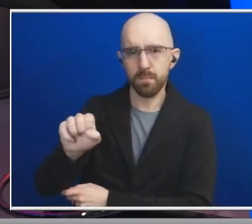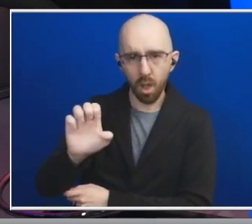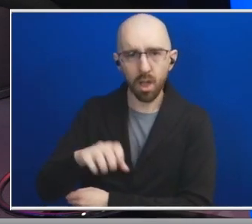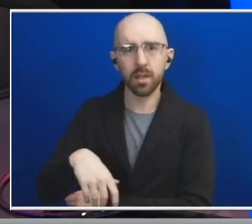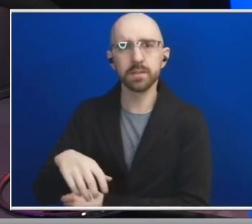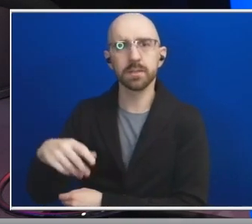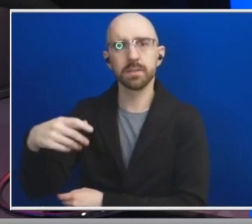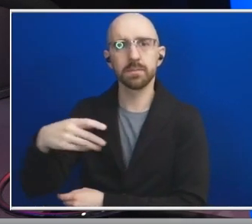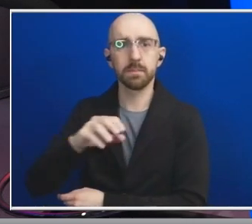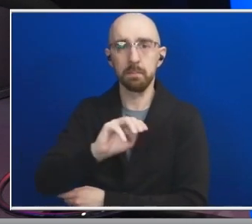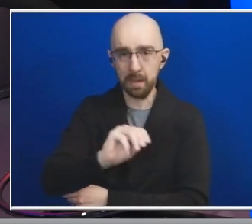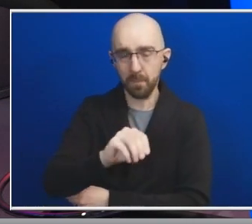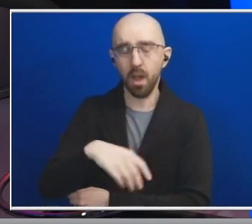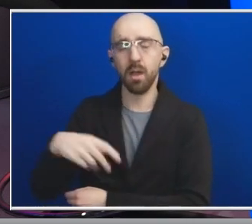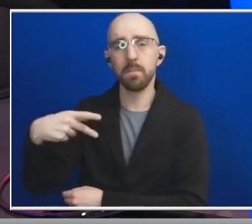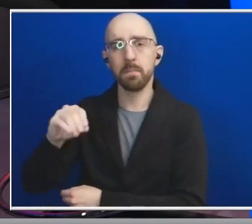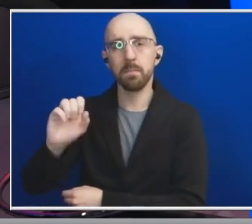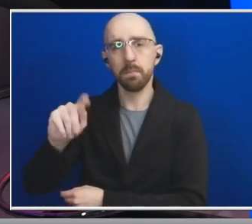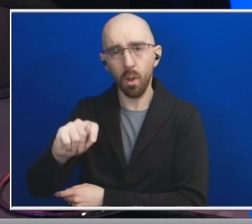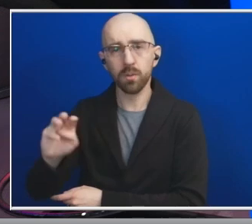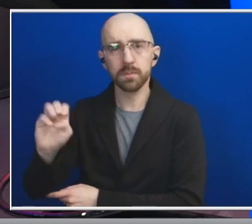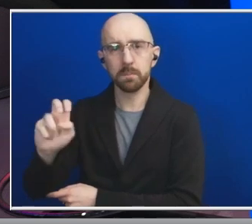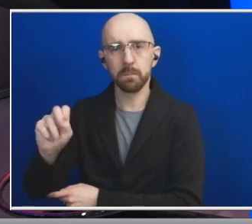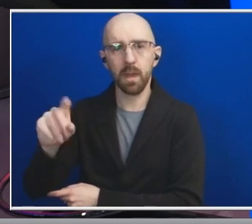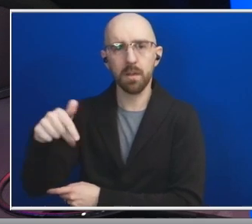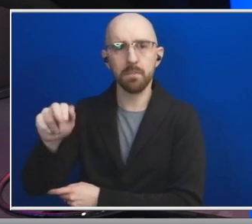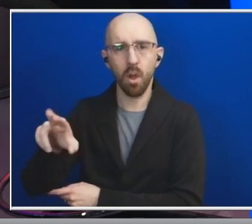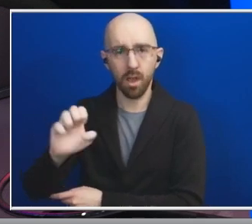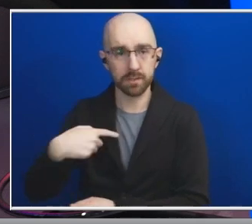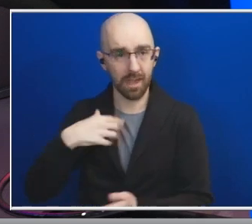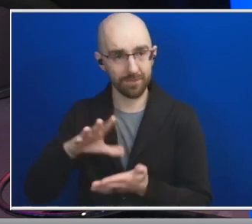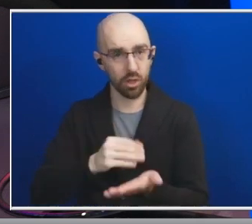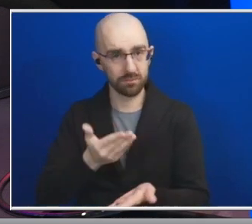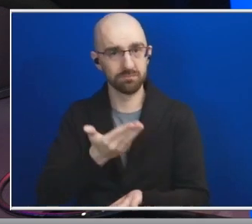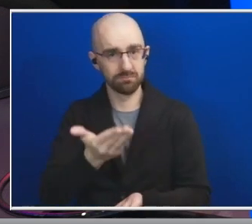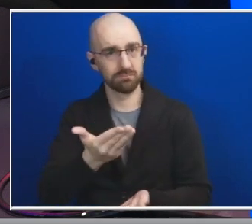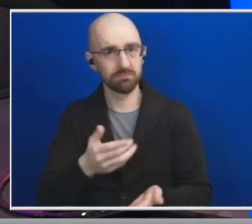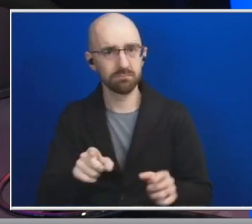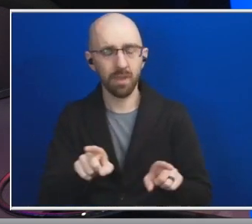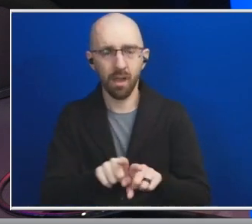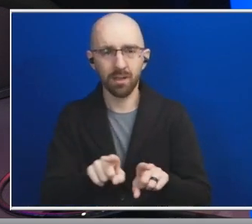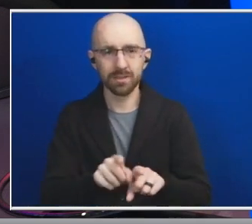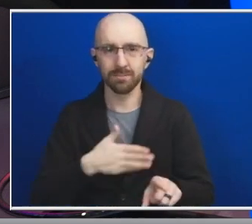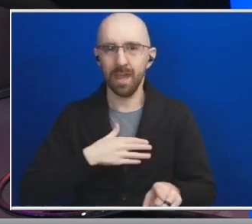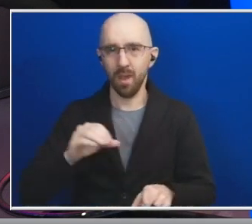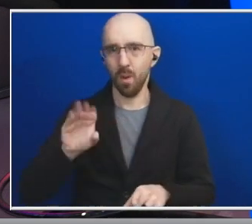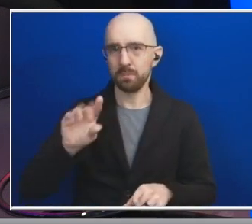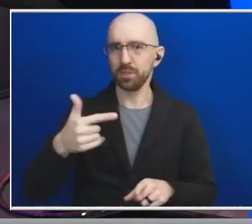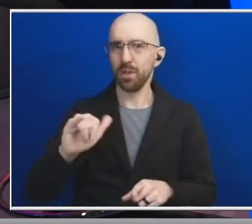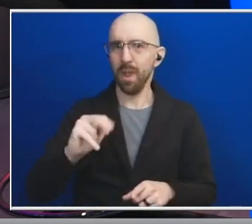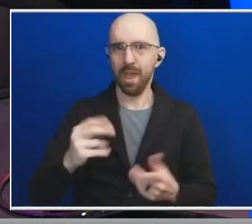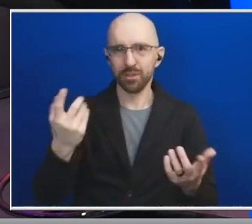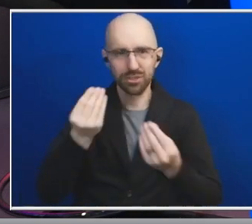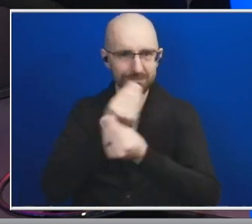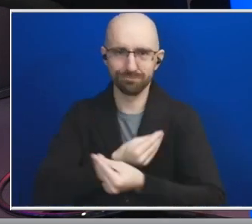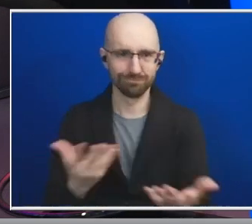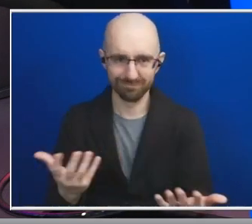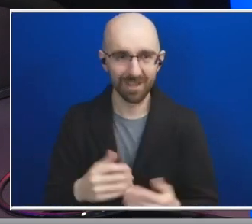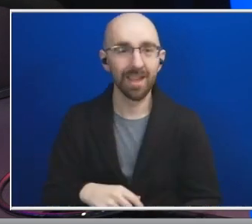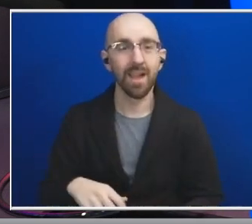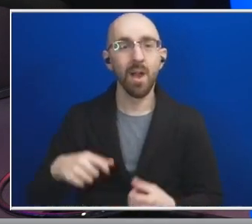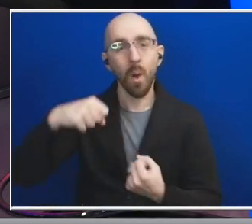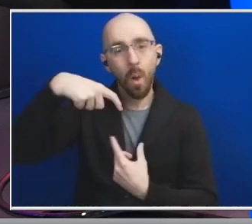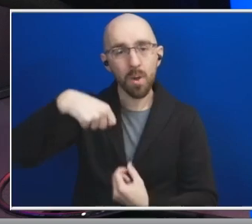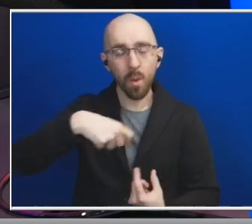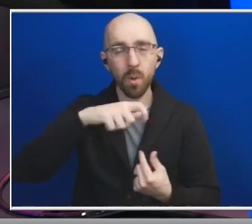postmenopause, something that I've learned from you as my OBGYN, let's just say that, is that the hormonal changes can